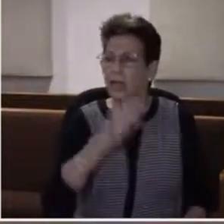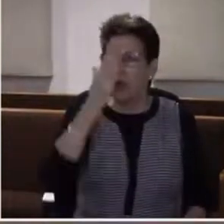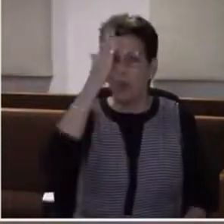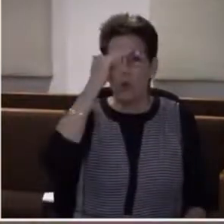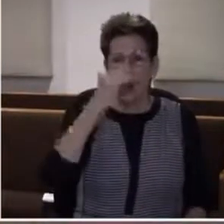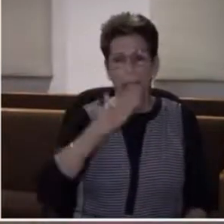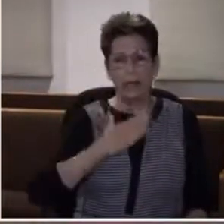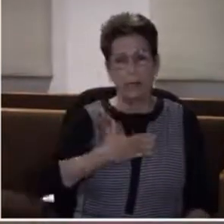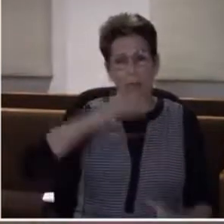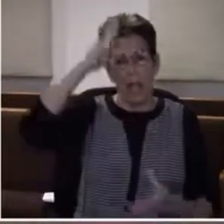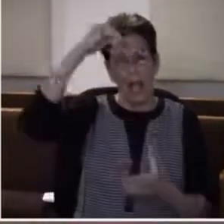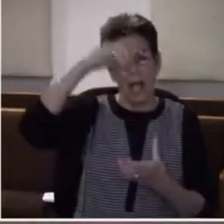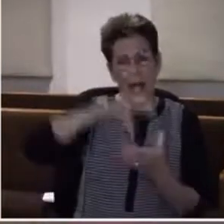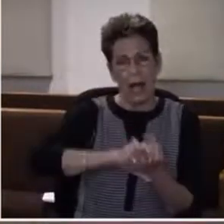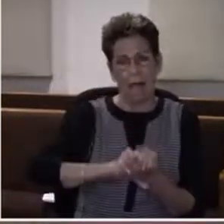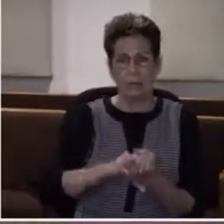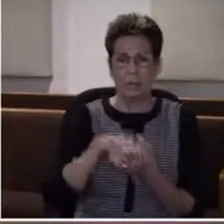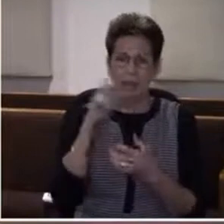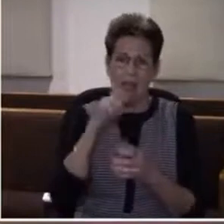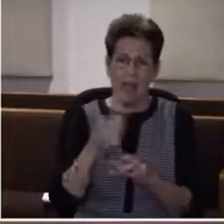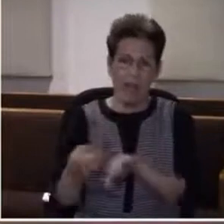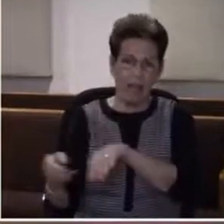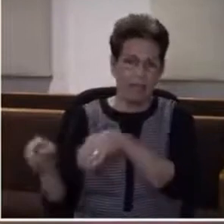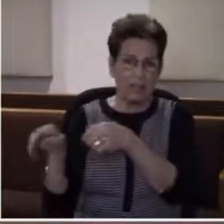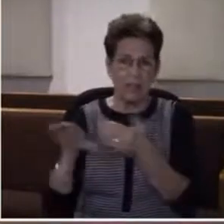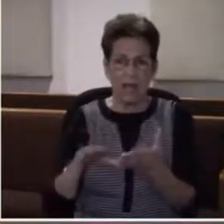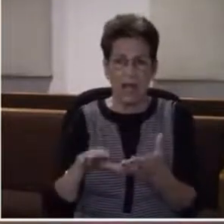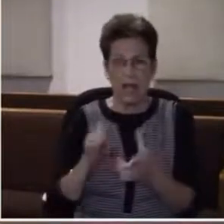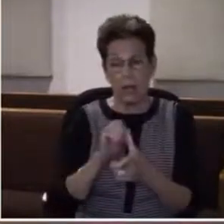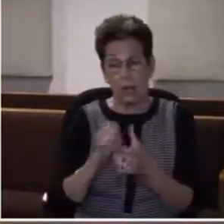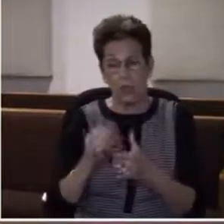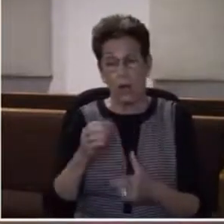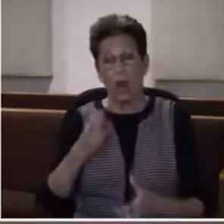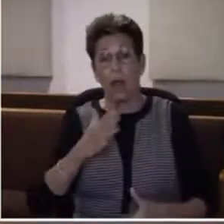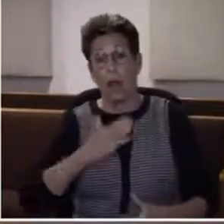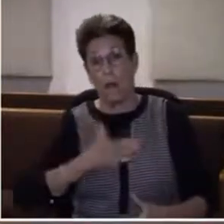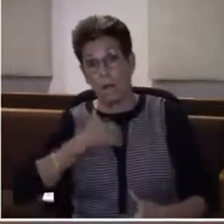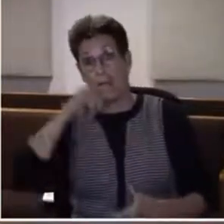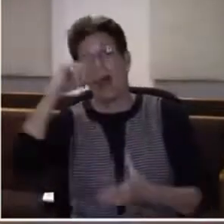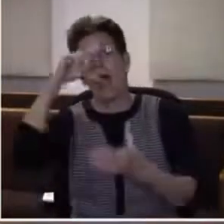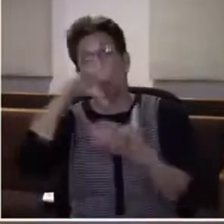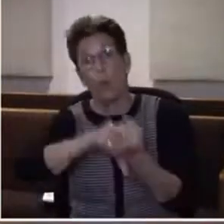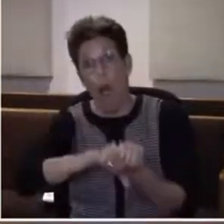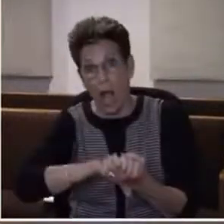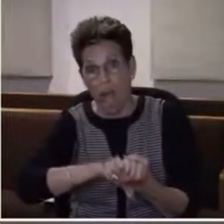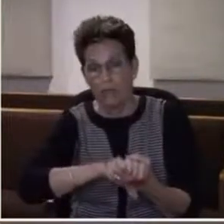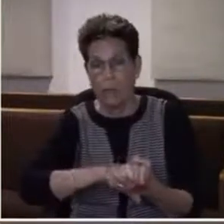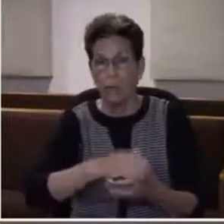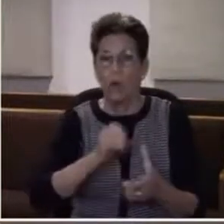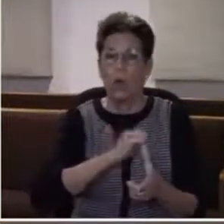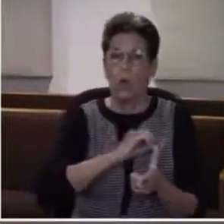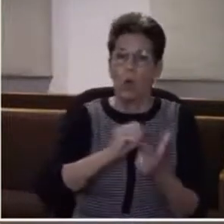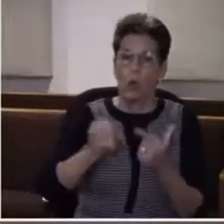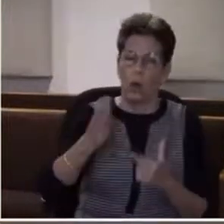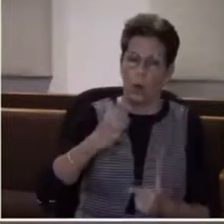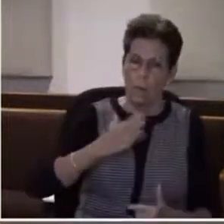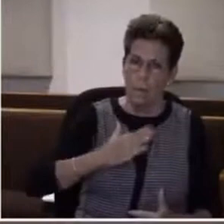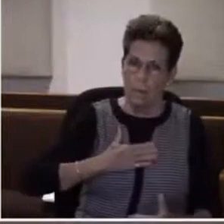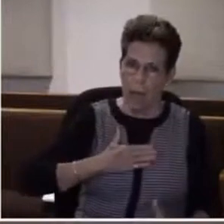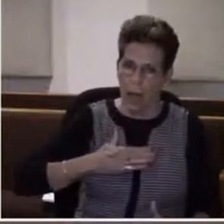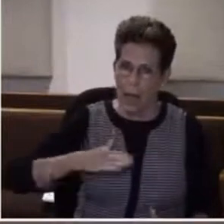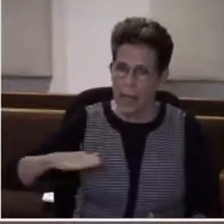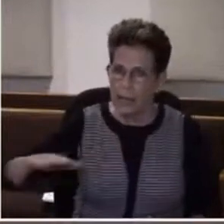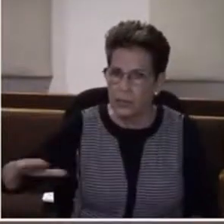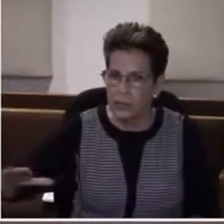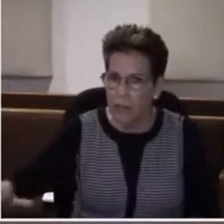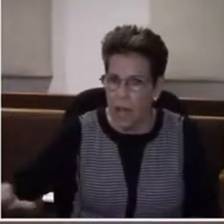husband? Why did he have to take my wife? Why did he have to take my child? Why did he have to take my